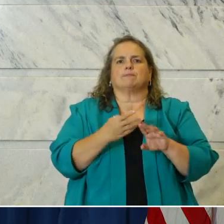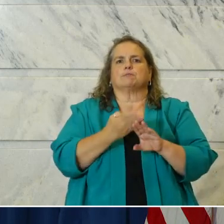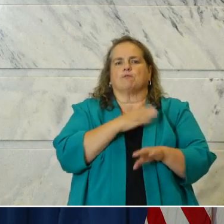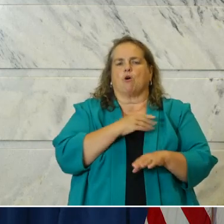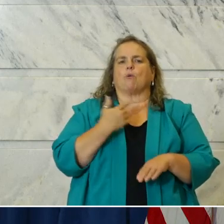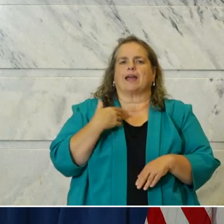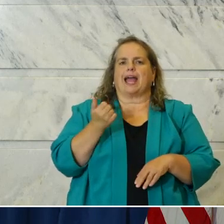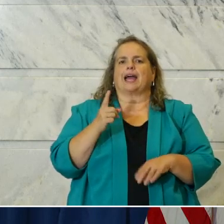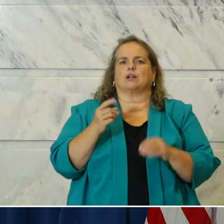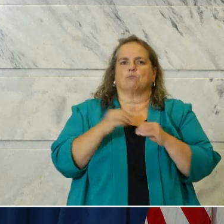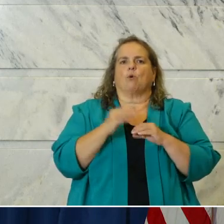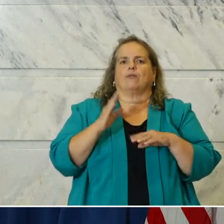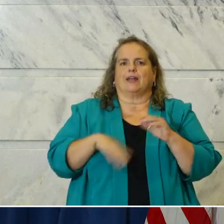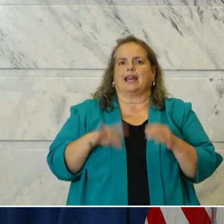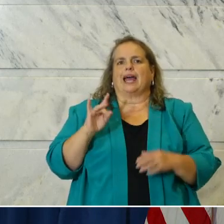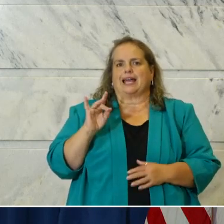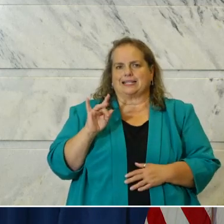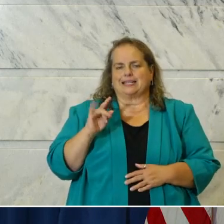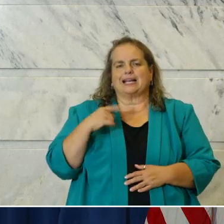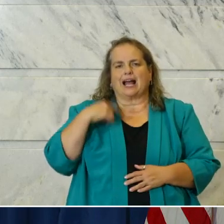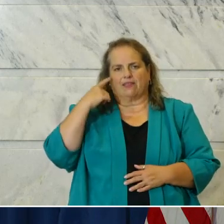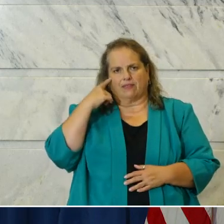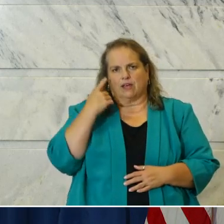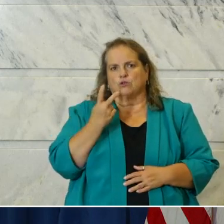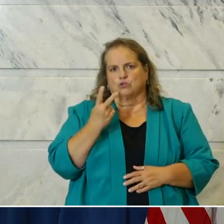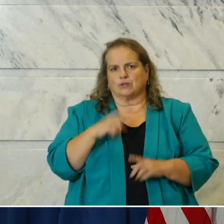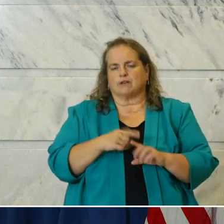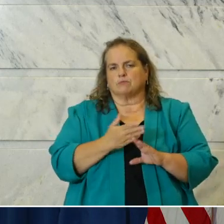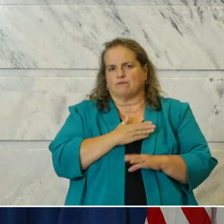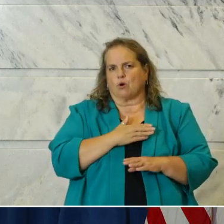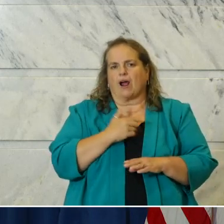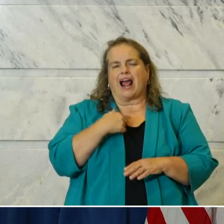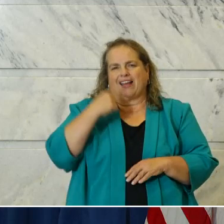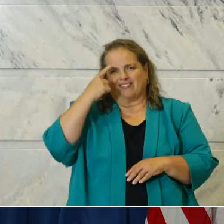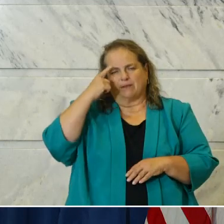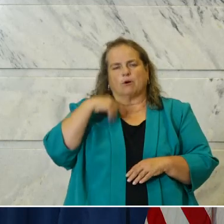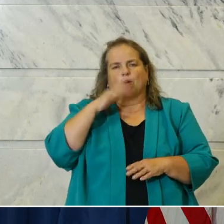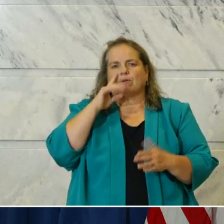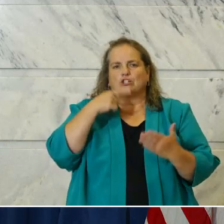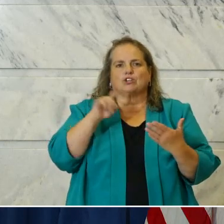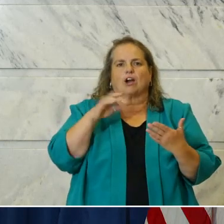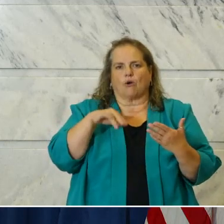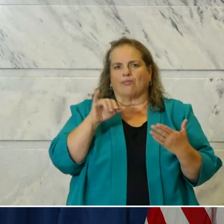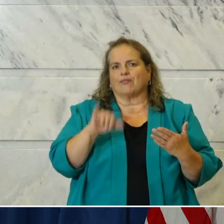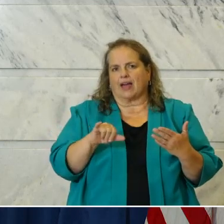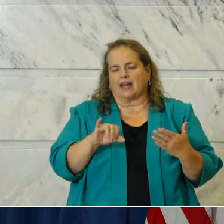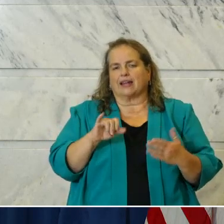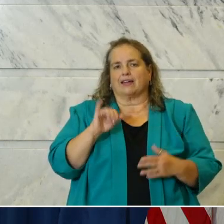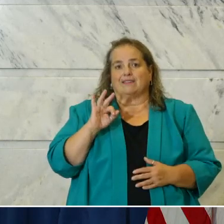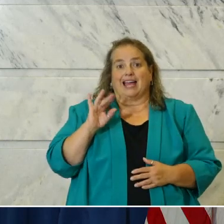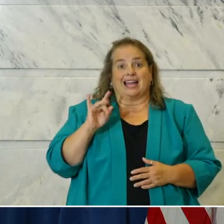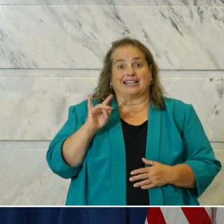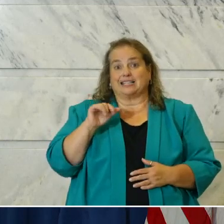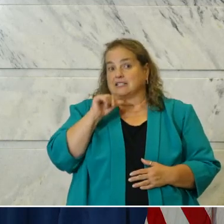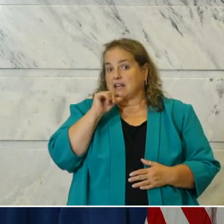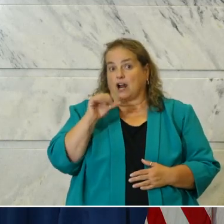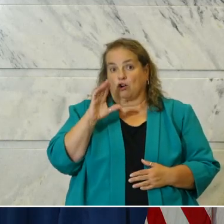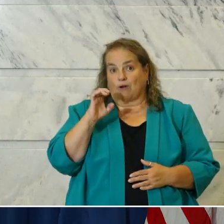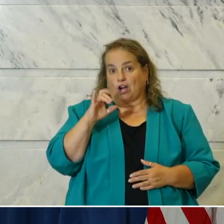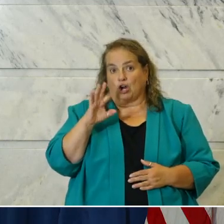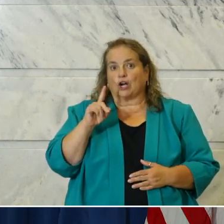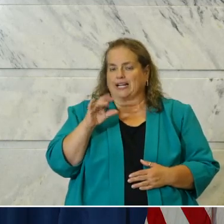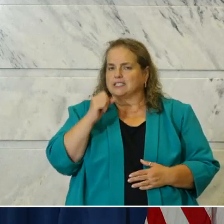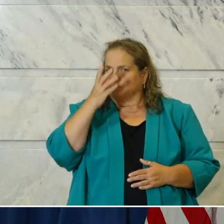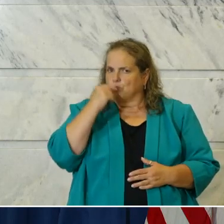18. I believe so, but we will check on that. If 18 is not a record, it's